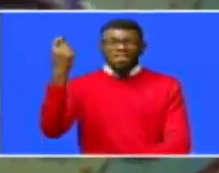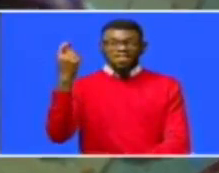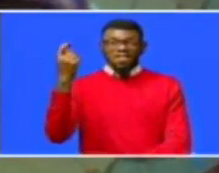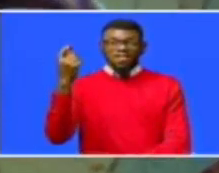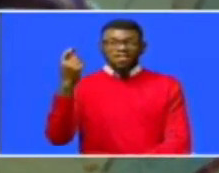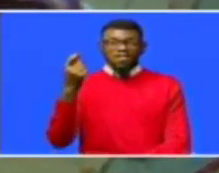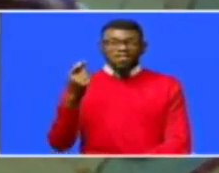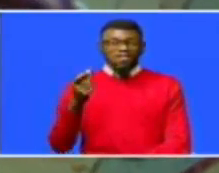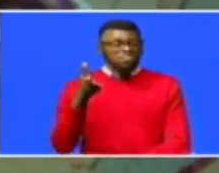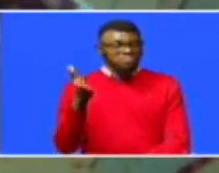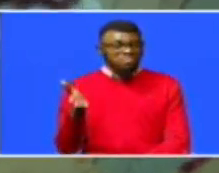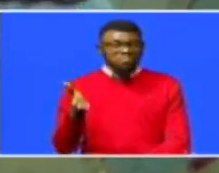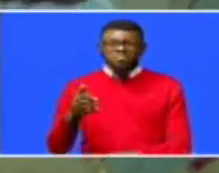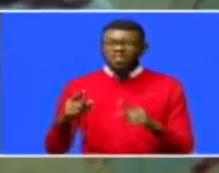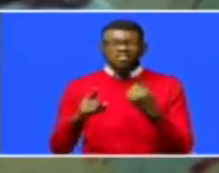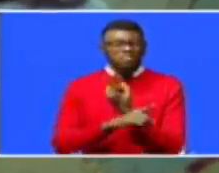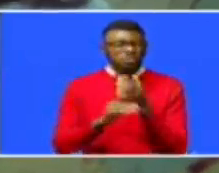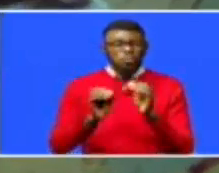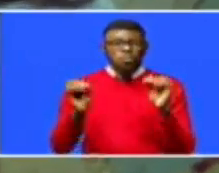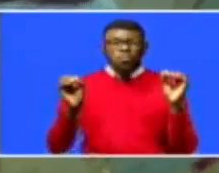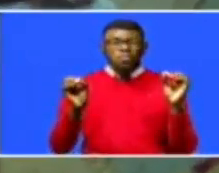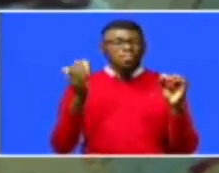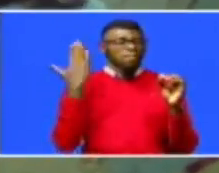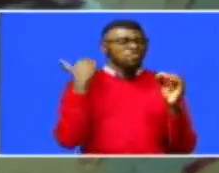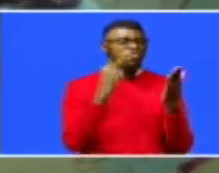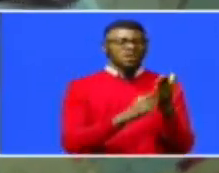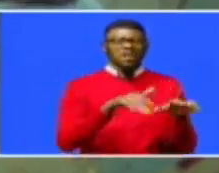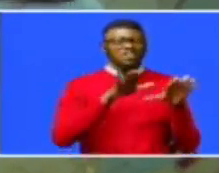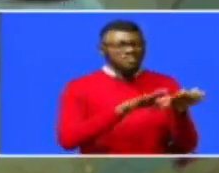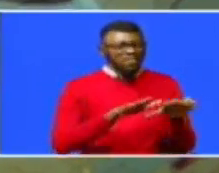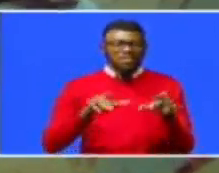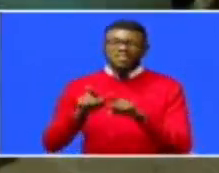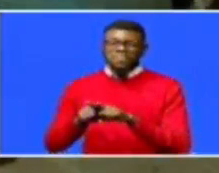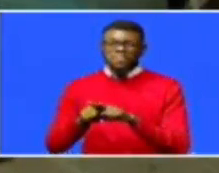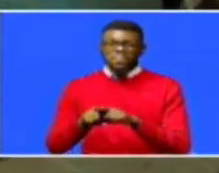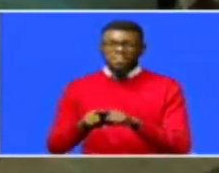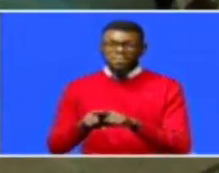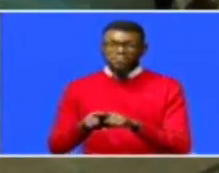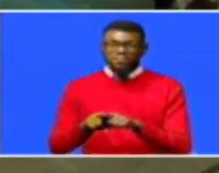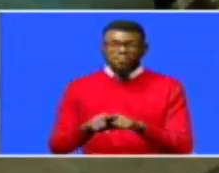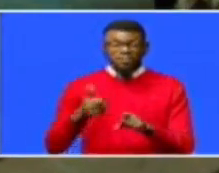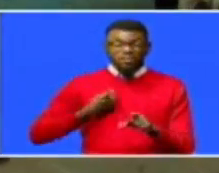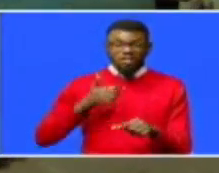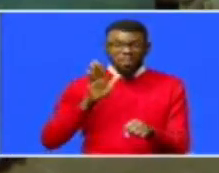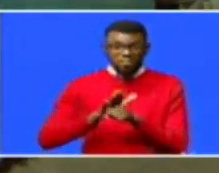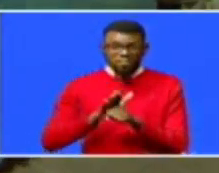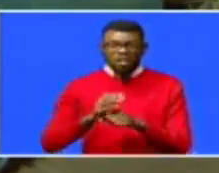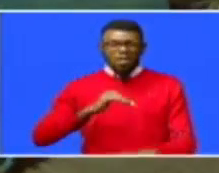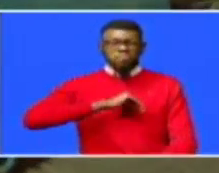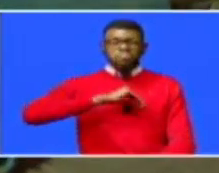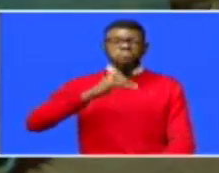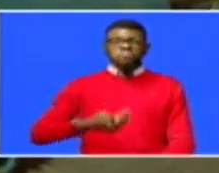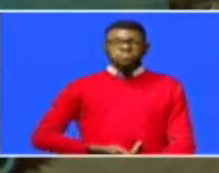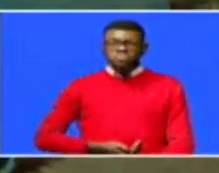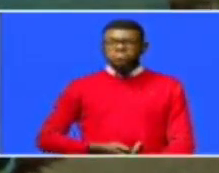here are no different from the situations he was trying to run away from back home. A number of the girls have been impregnated